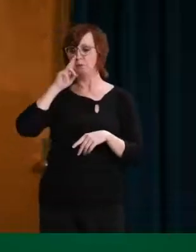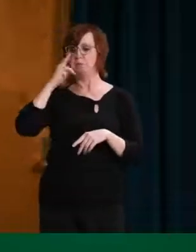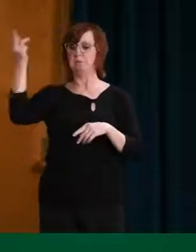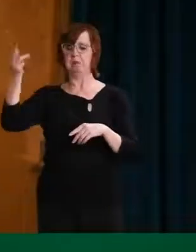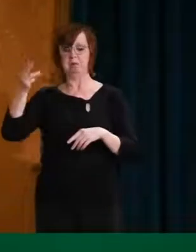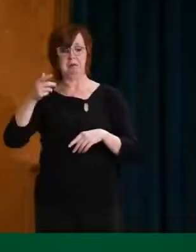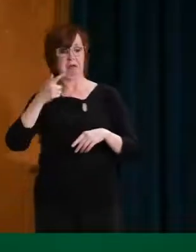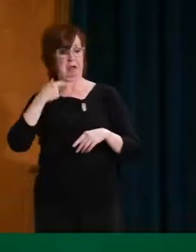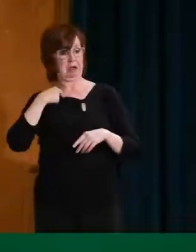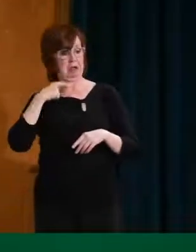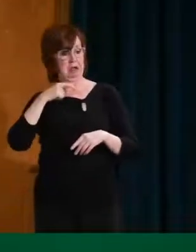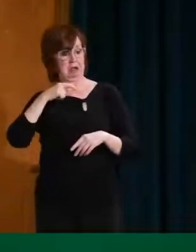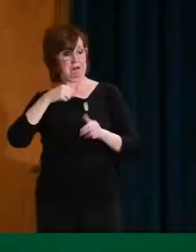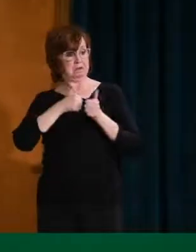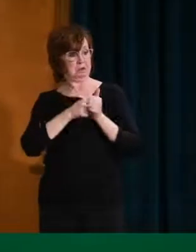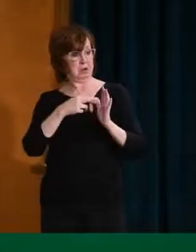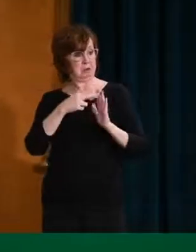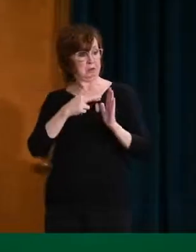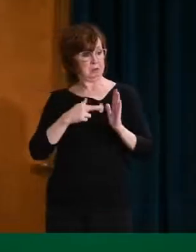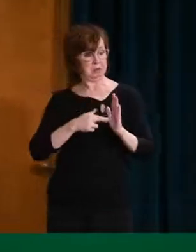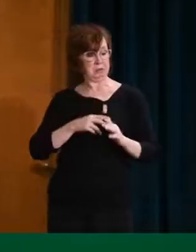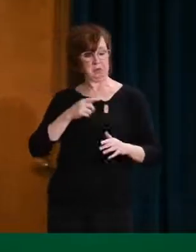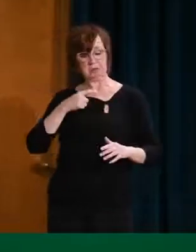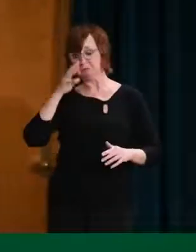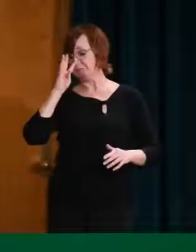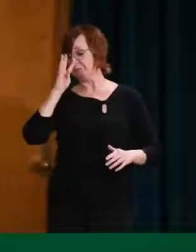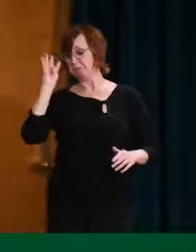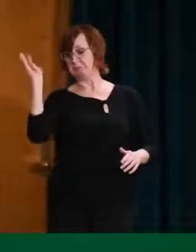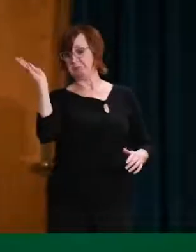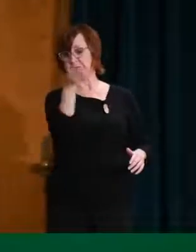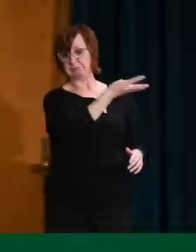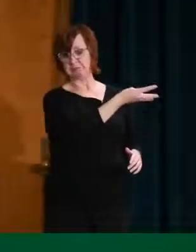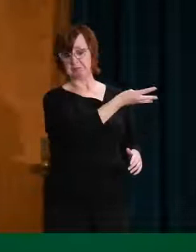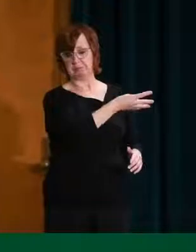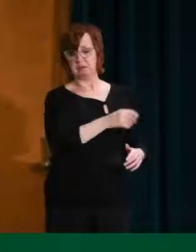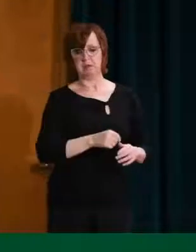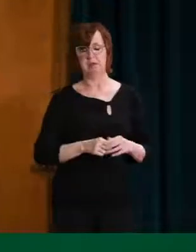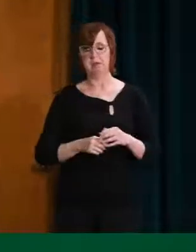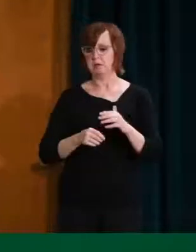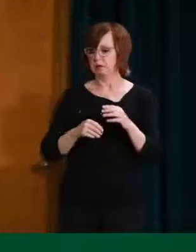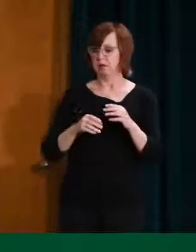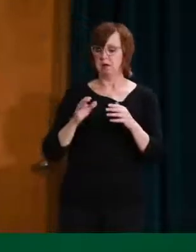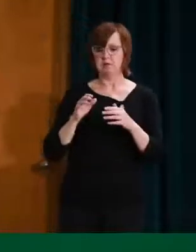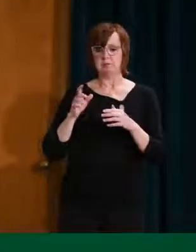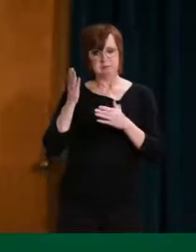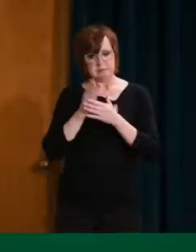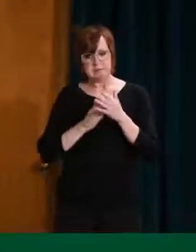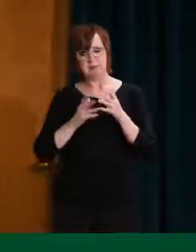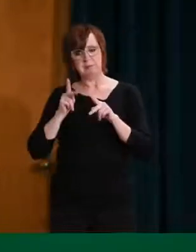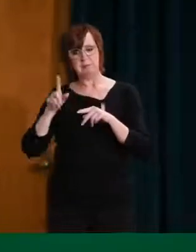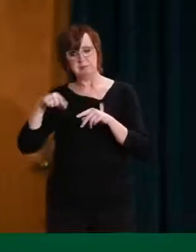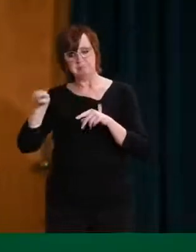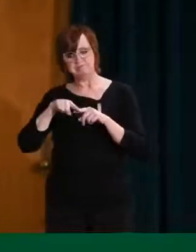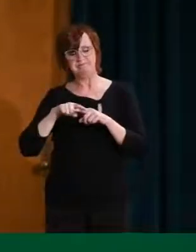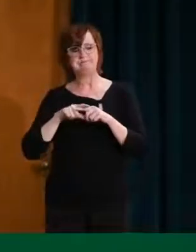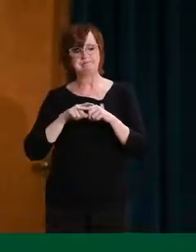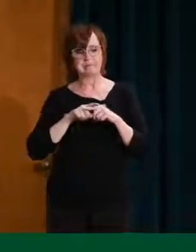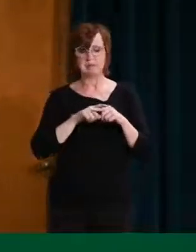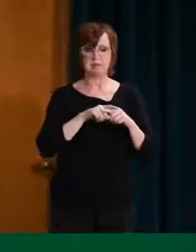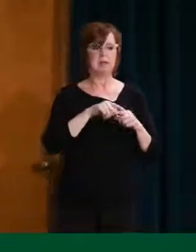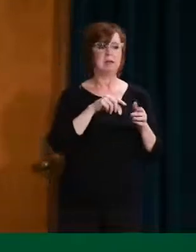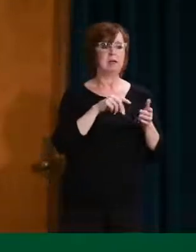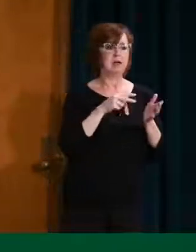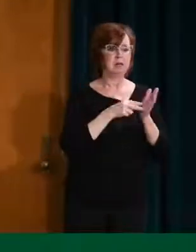them, and that's where the Public Safety Agency, in conjunction with the local law enforcement, will manage